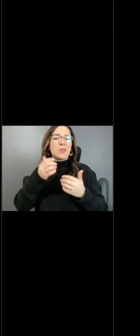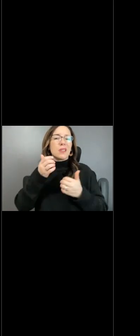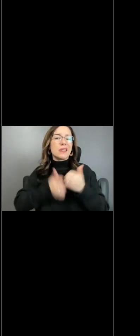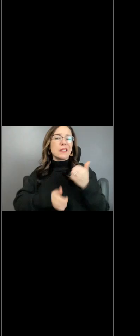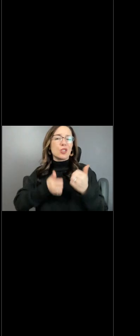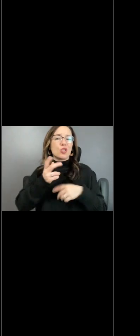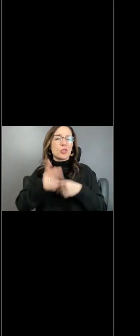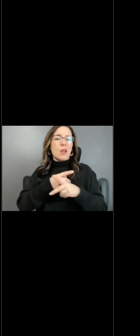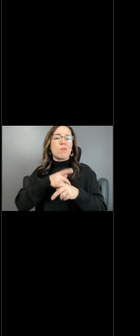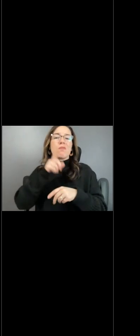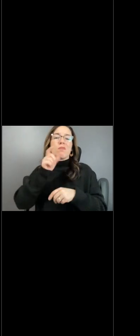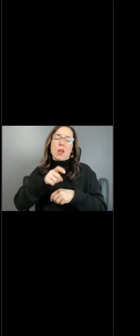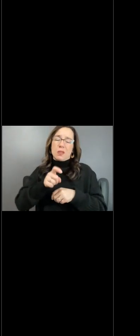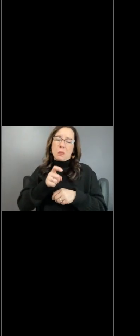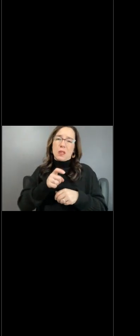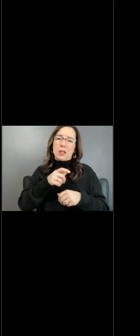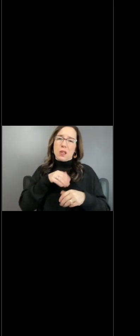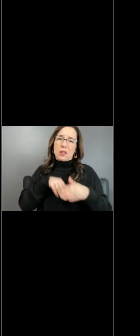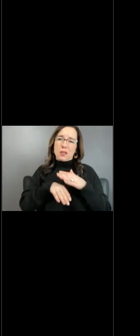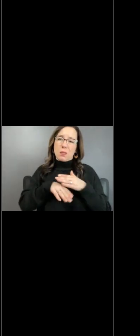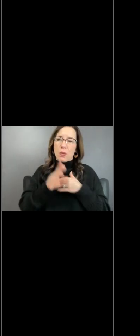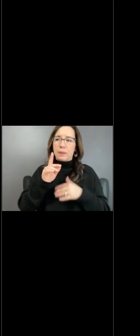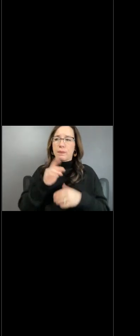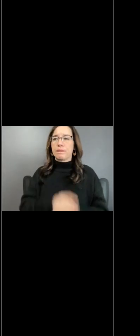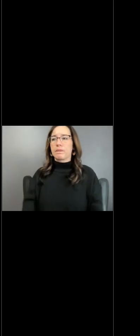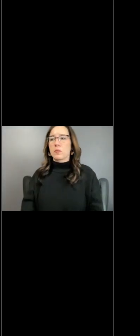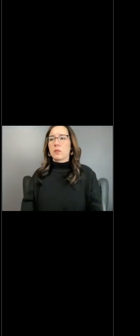must be made accessible.